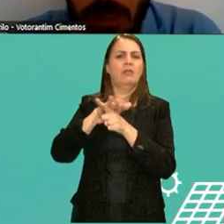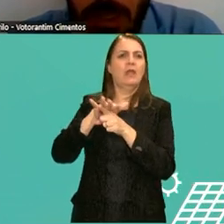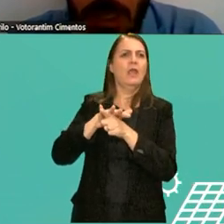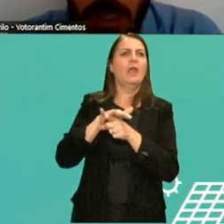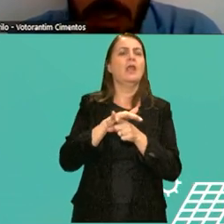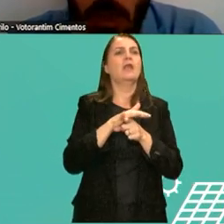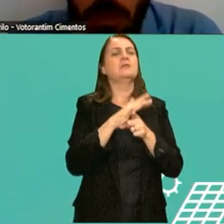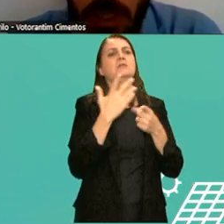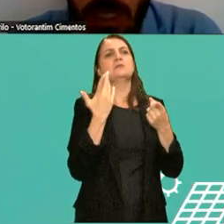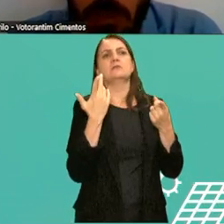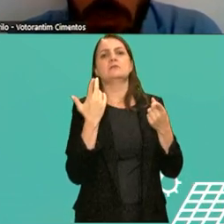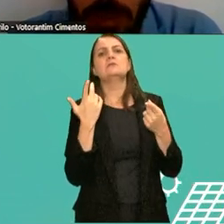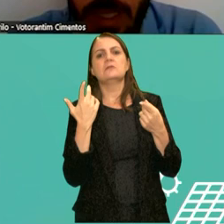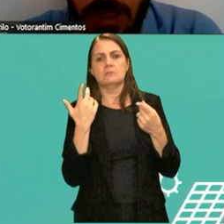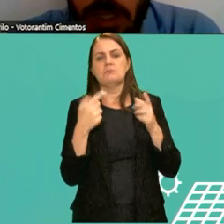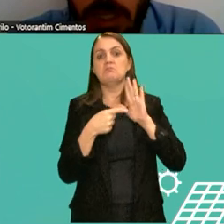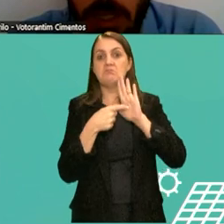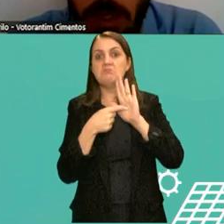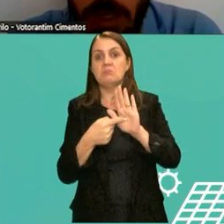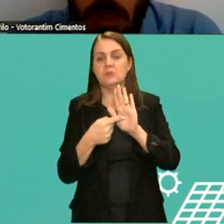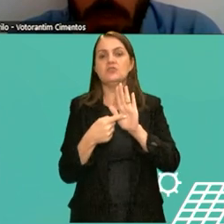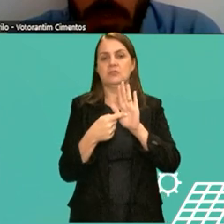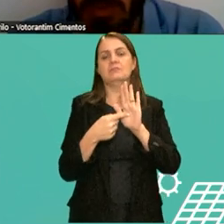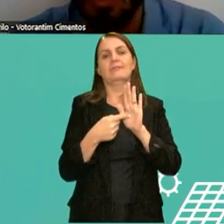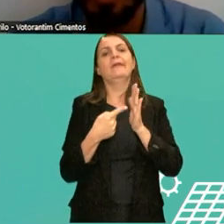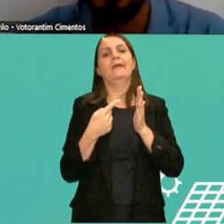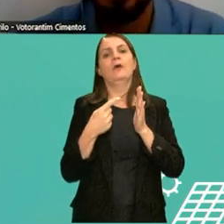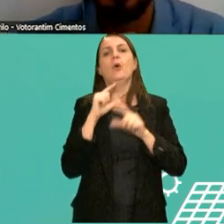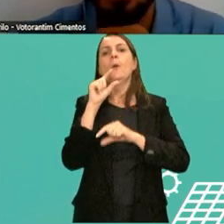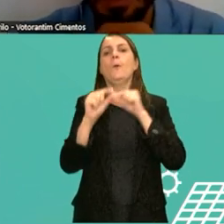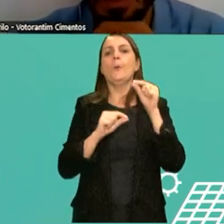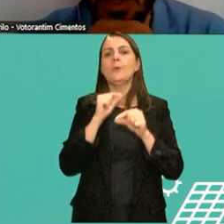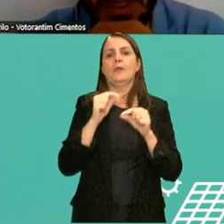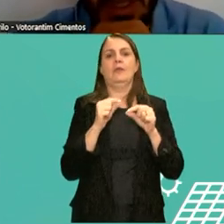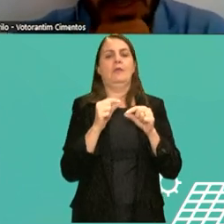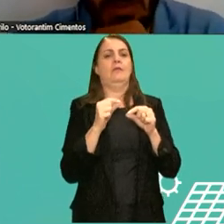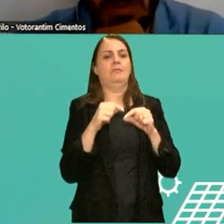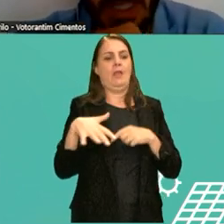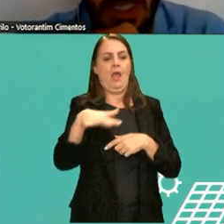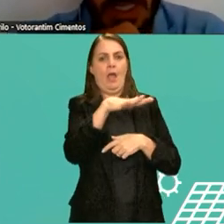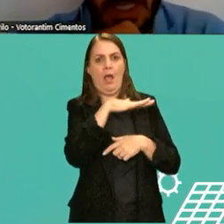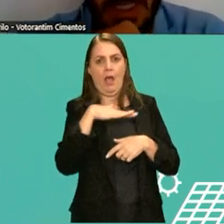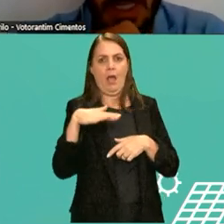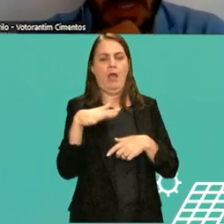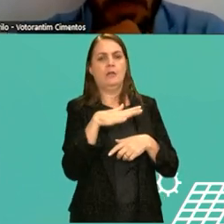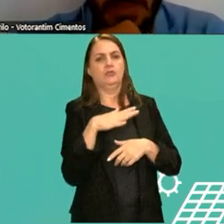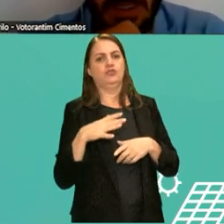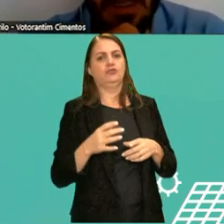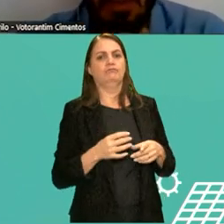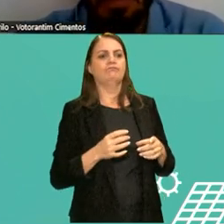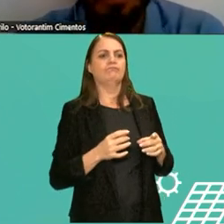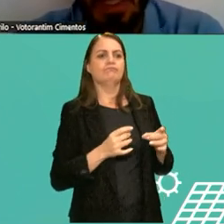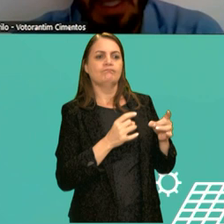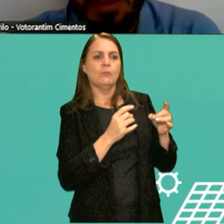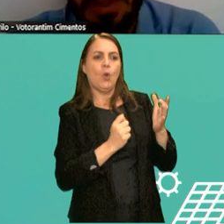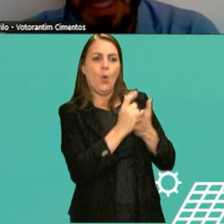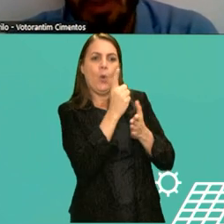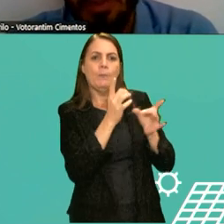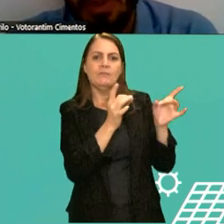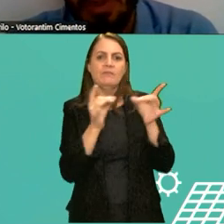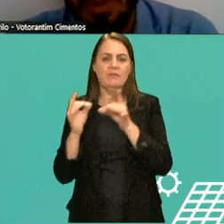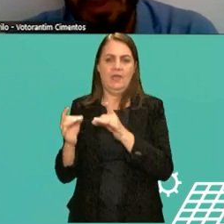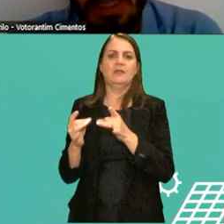tool to follow up all the trends in the market of what is expected from us. I close